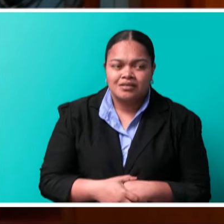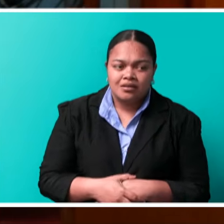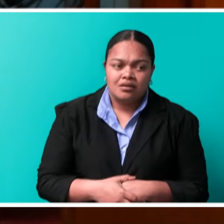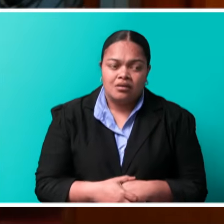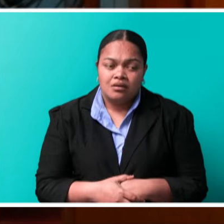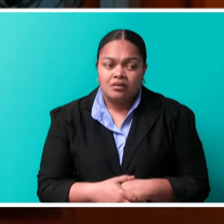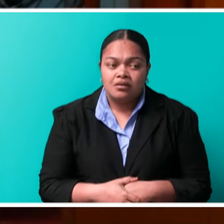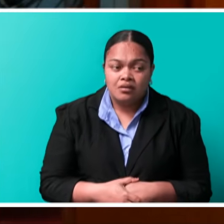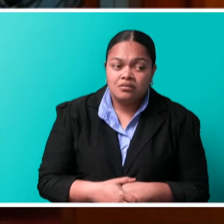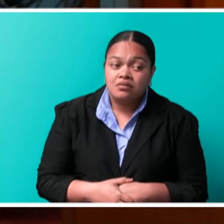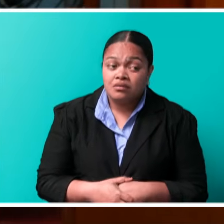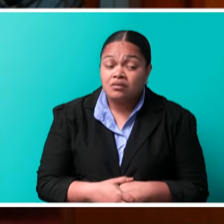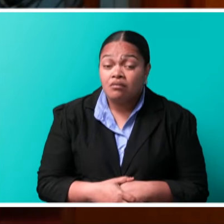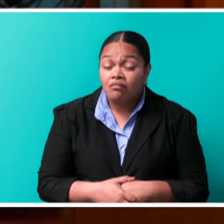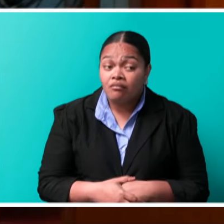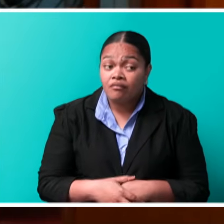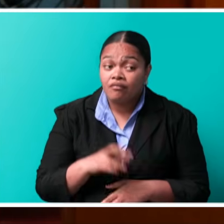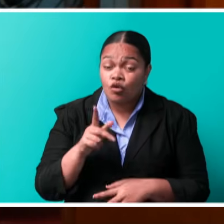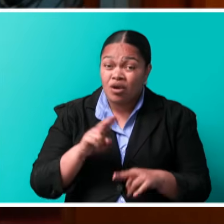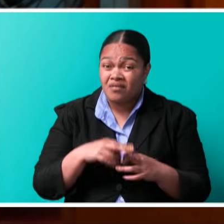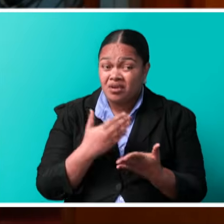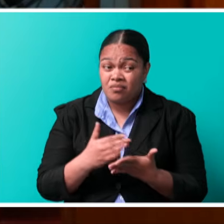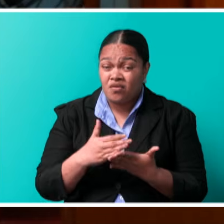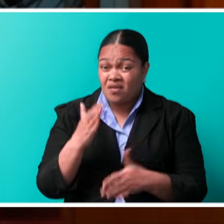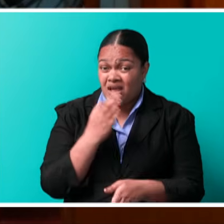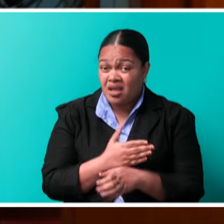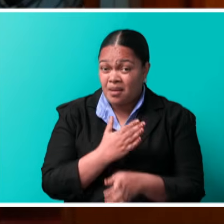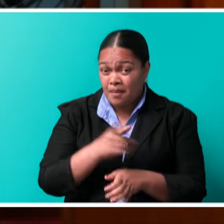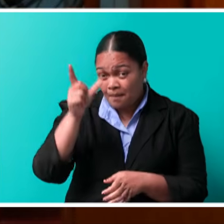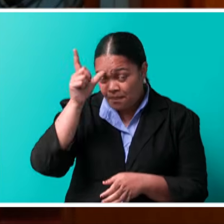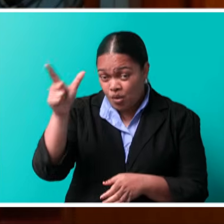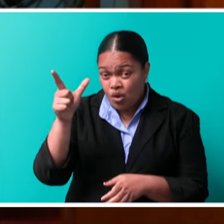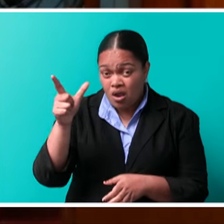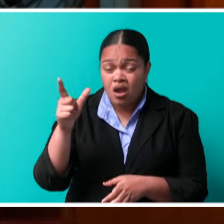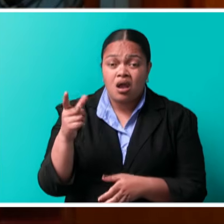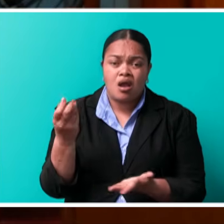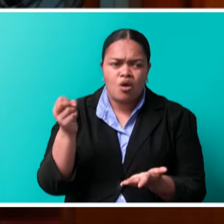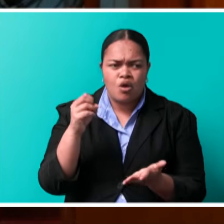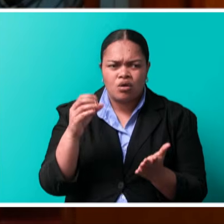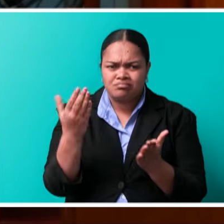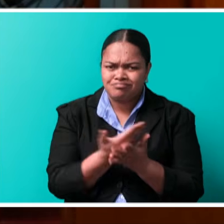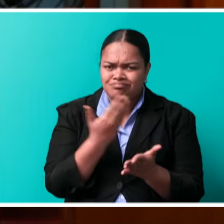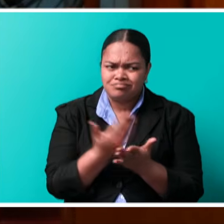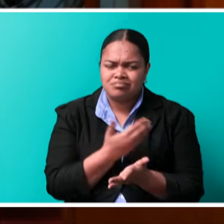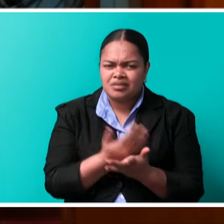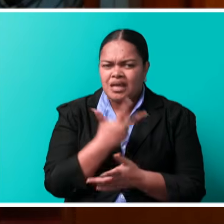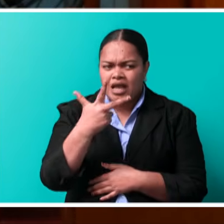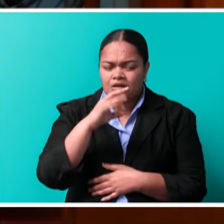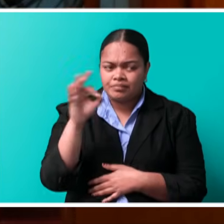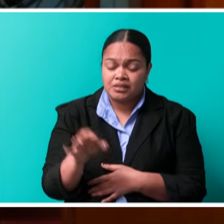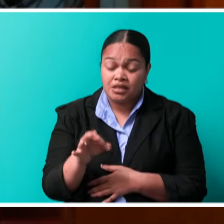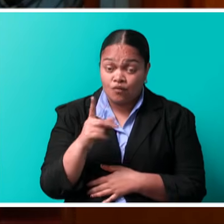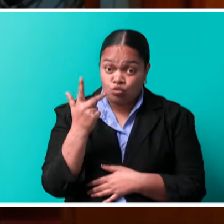The temporary reduction of the FNPF employer contribution from 10% to 8% for 12